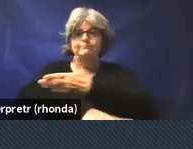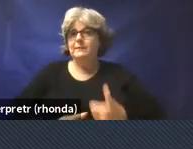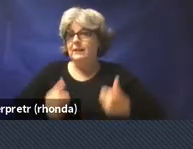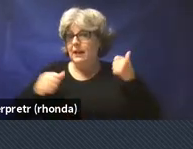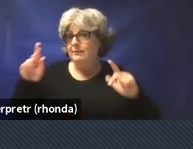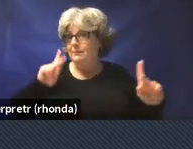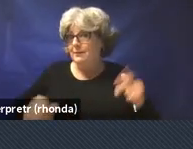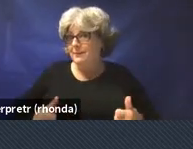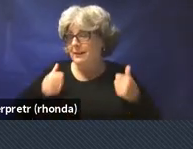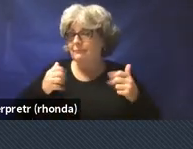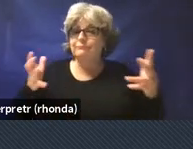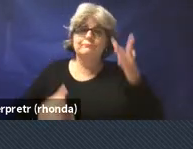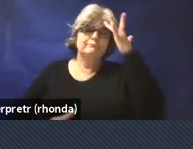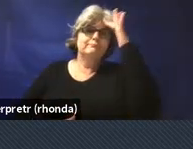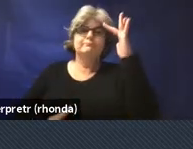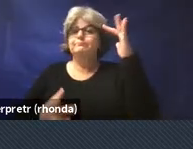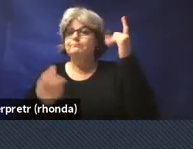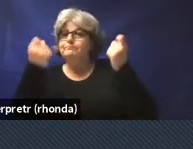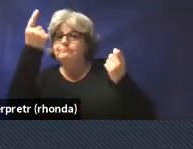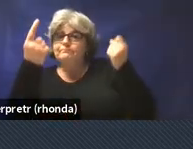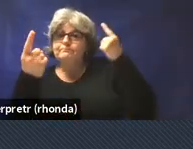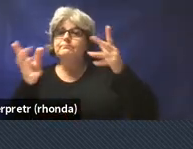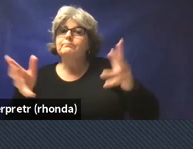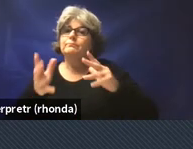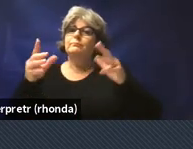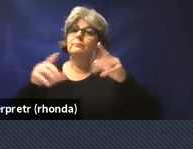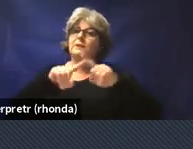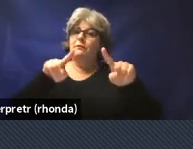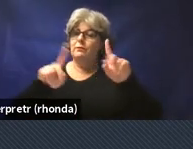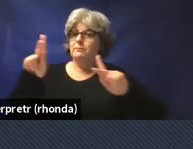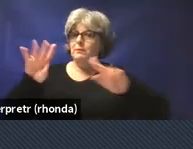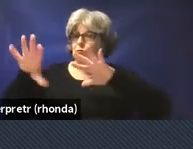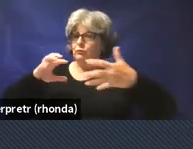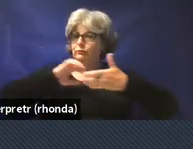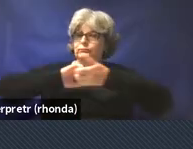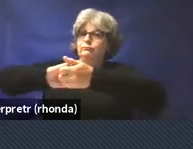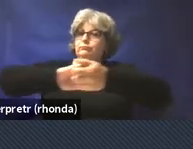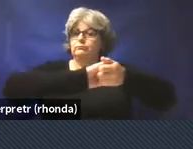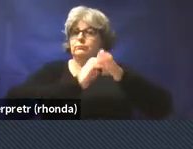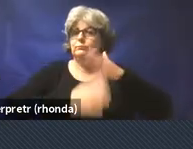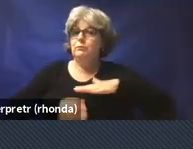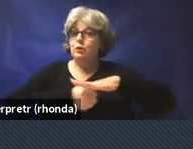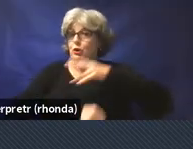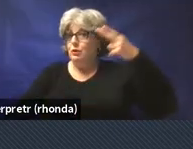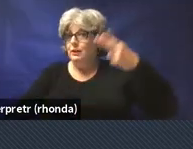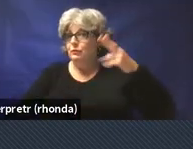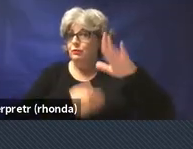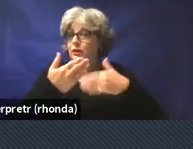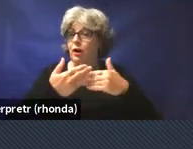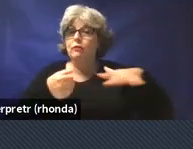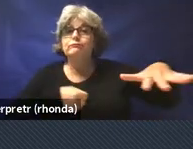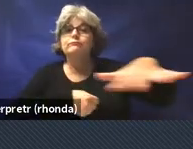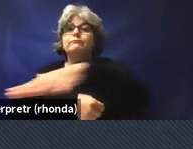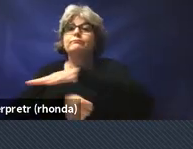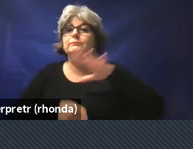life, foster intellectual stimulation, and promote cross-cultural understanding and appreciation of local history in all neighborhoods of the